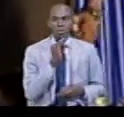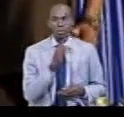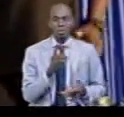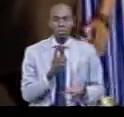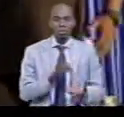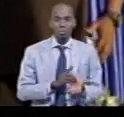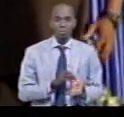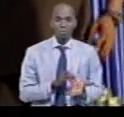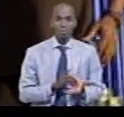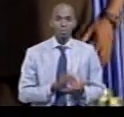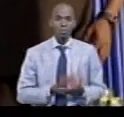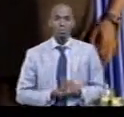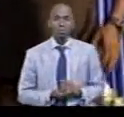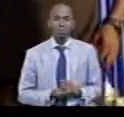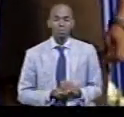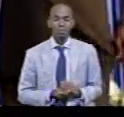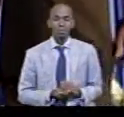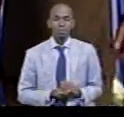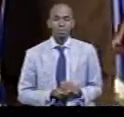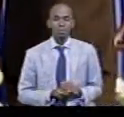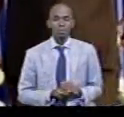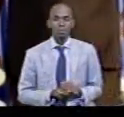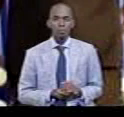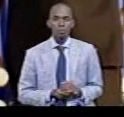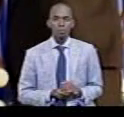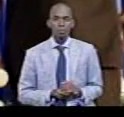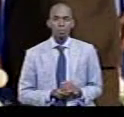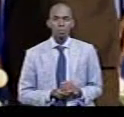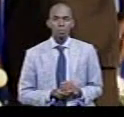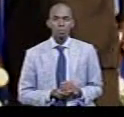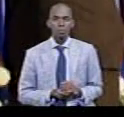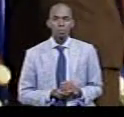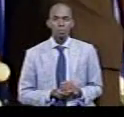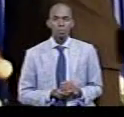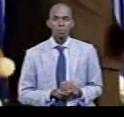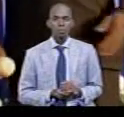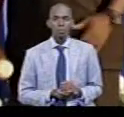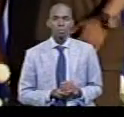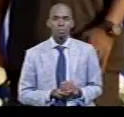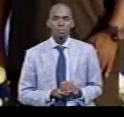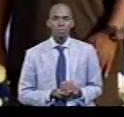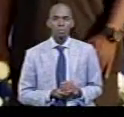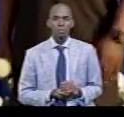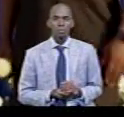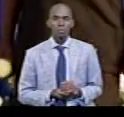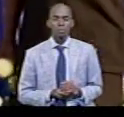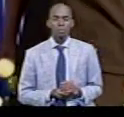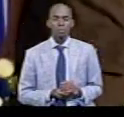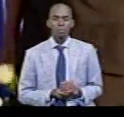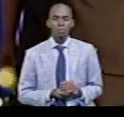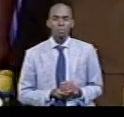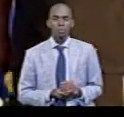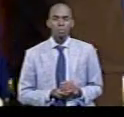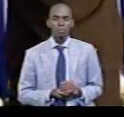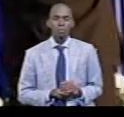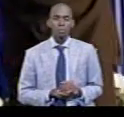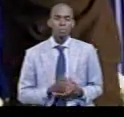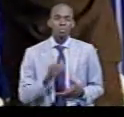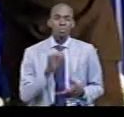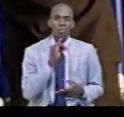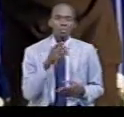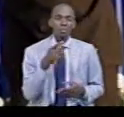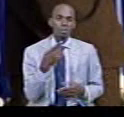I'm an ophthalmologist, a senior specialist with the Ghana Health Service, and a senior